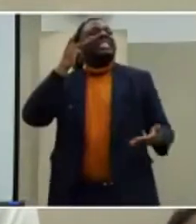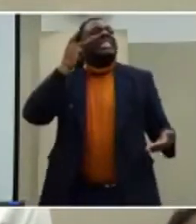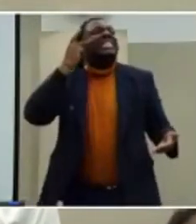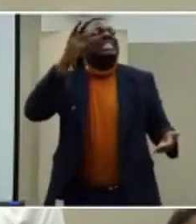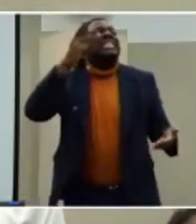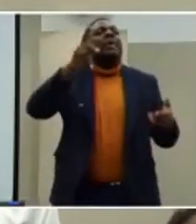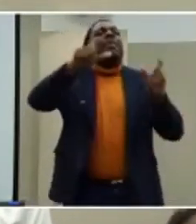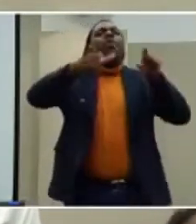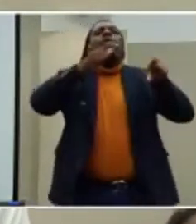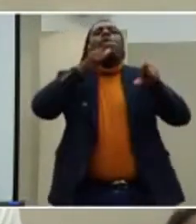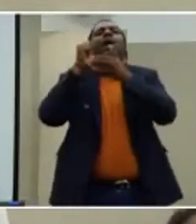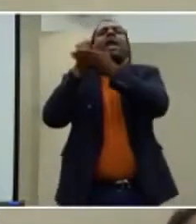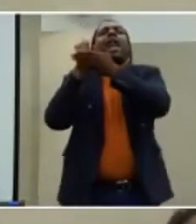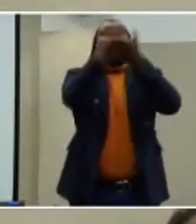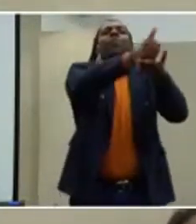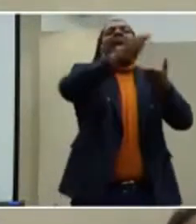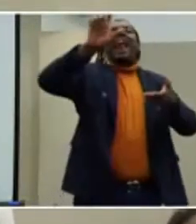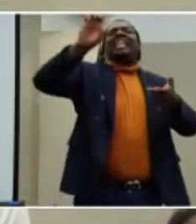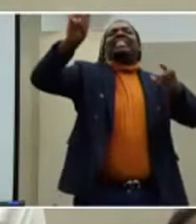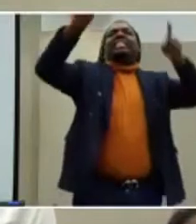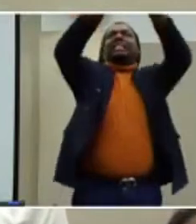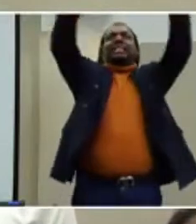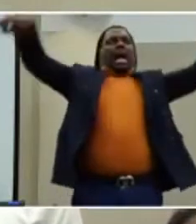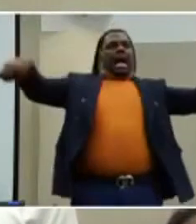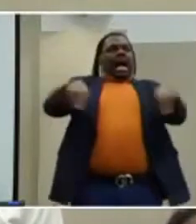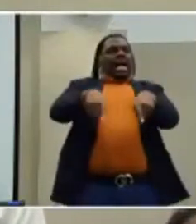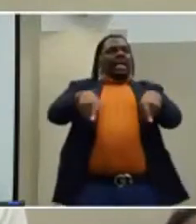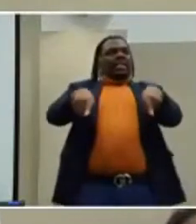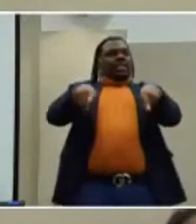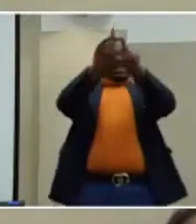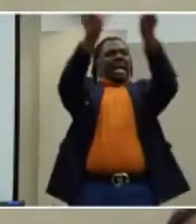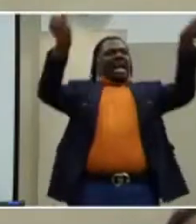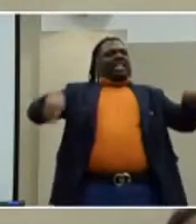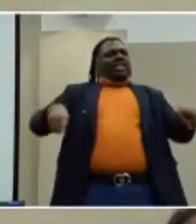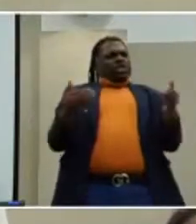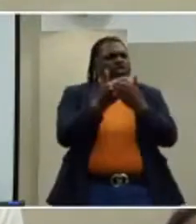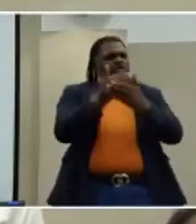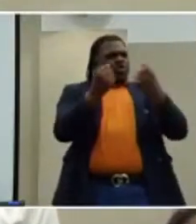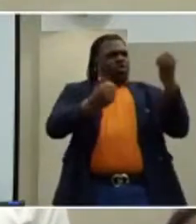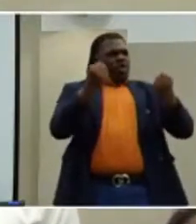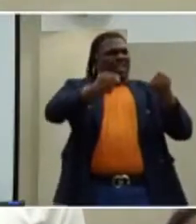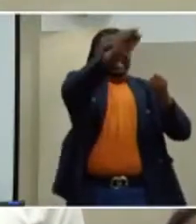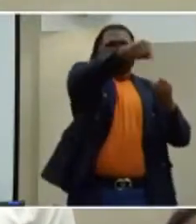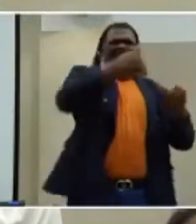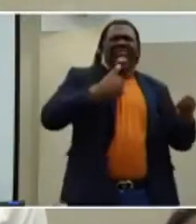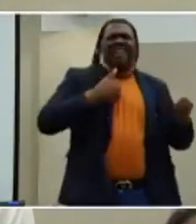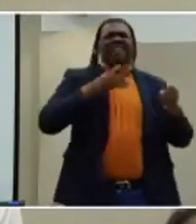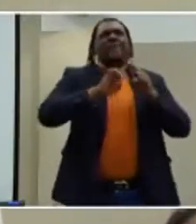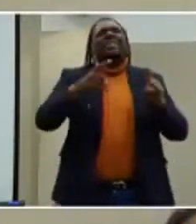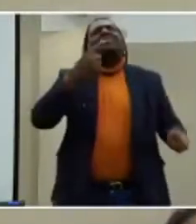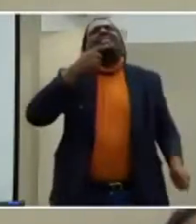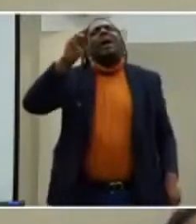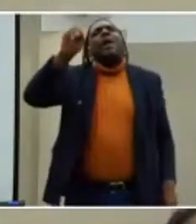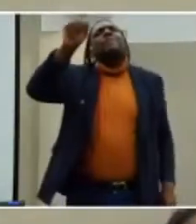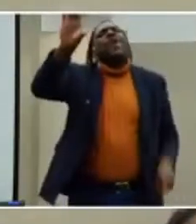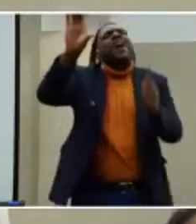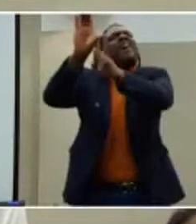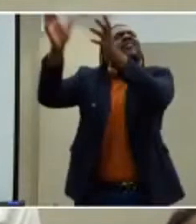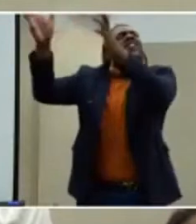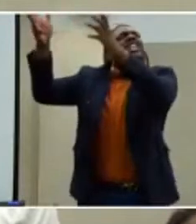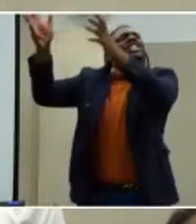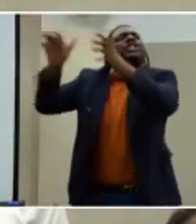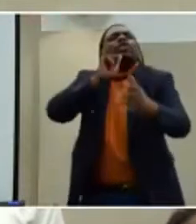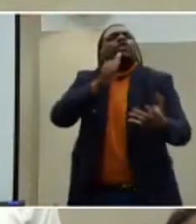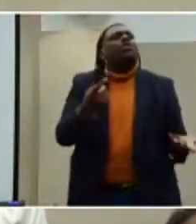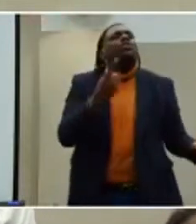enunciators, LED signage, there's signage on the cars, the new cars, but they just say MARC and that's it. They don't